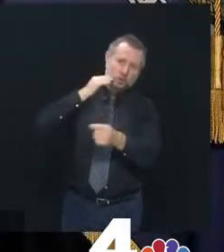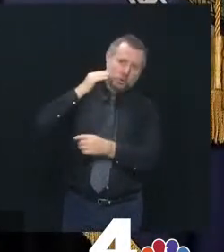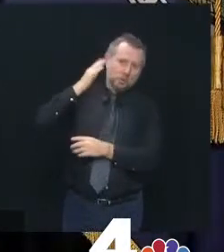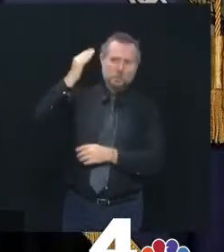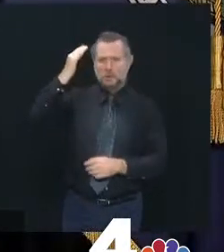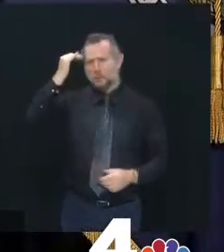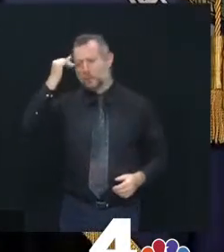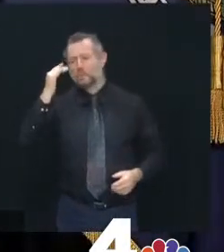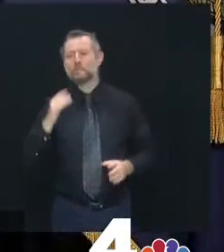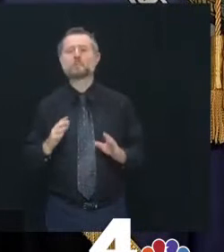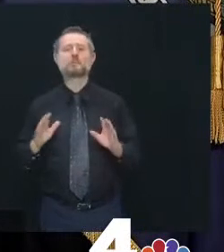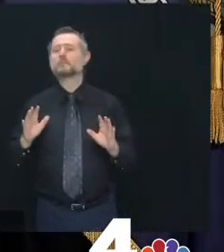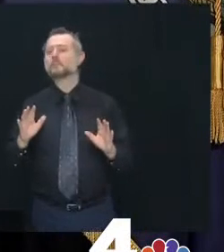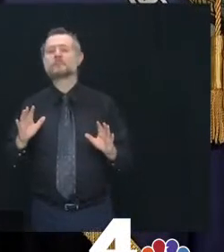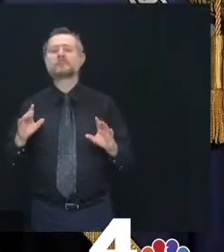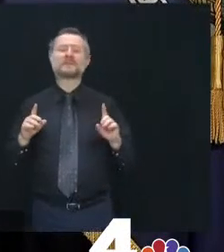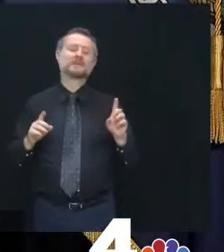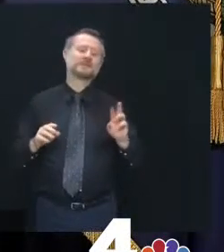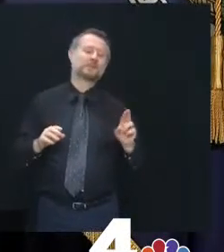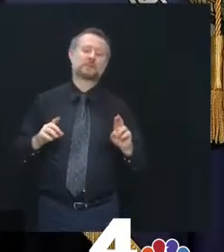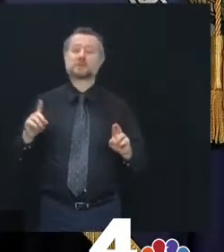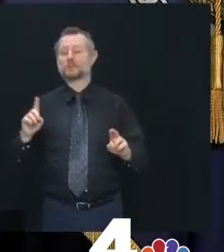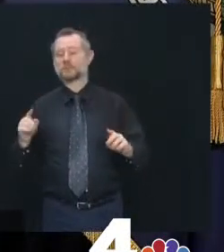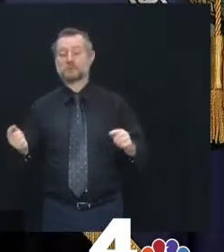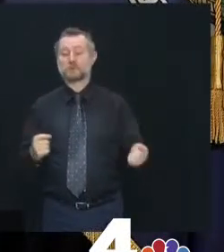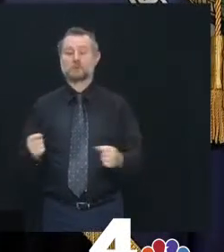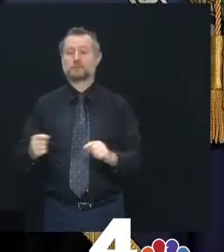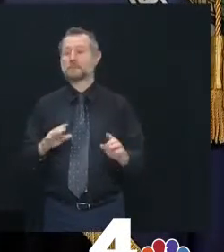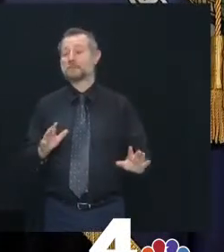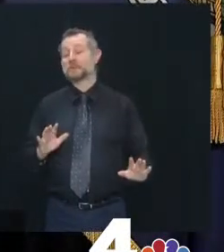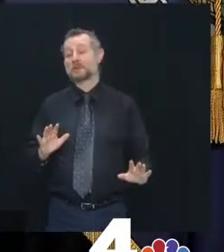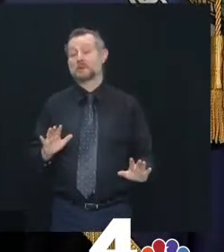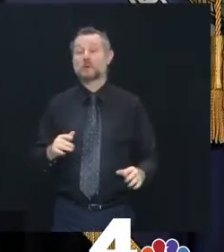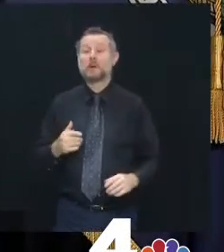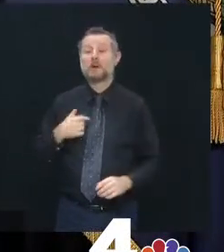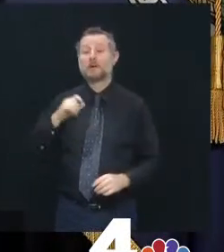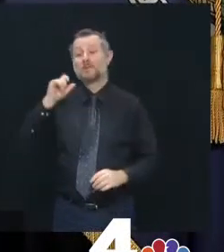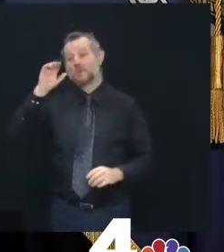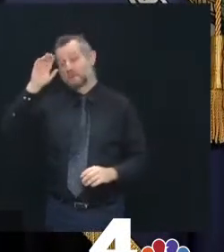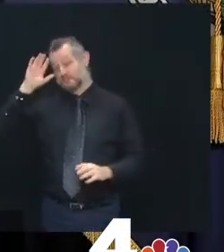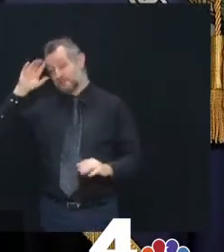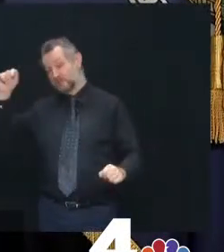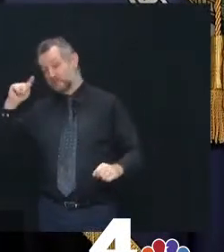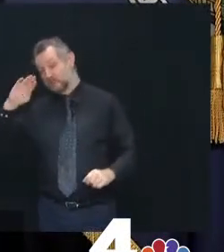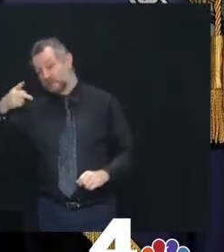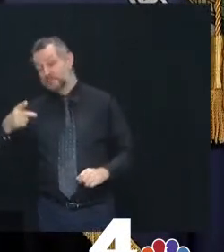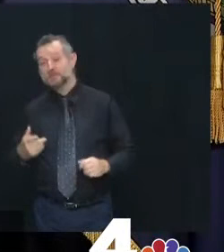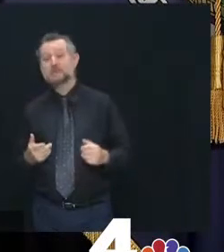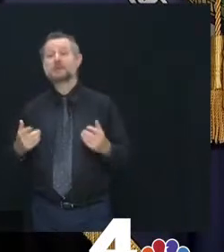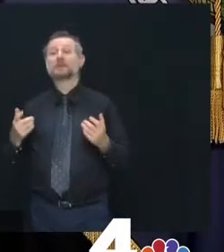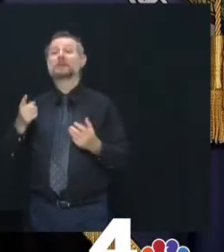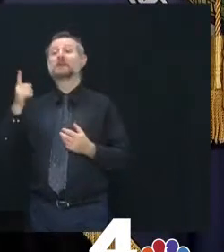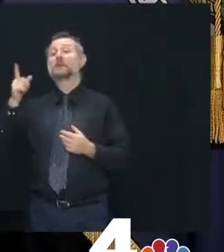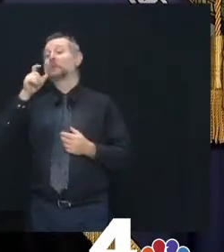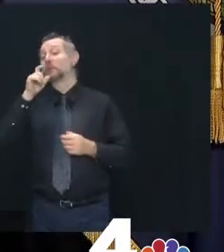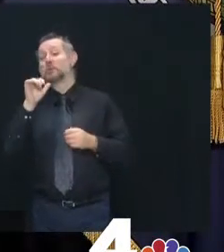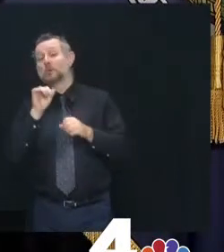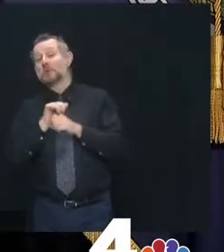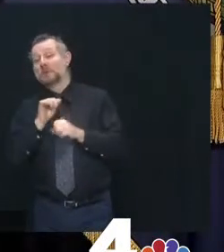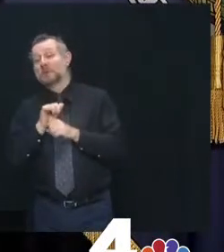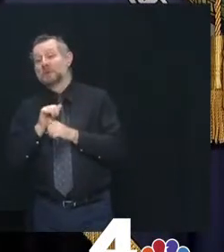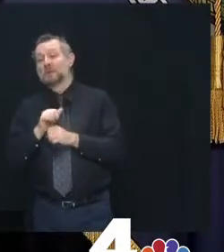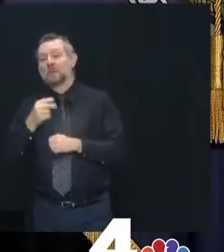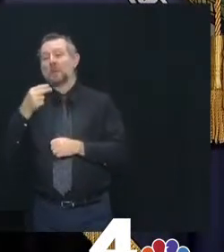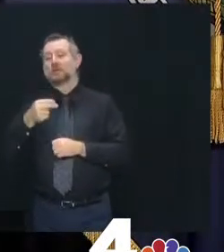by this federal administration, advanced by political operatives at Health and Human Services.